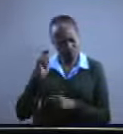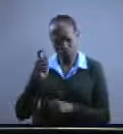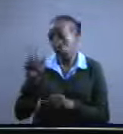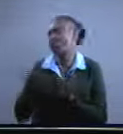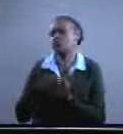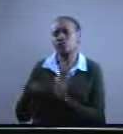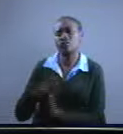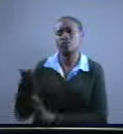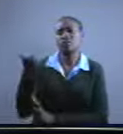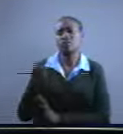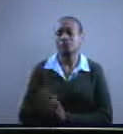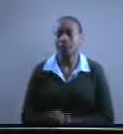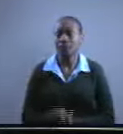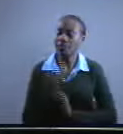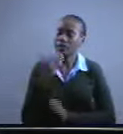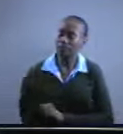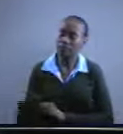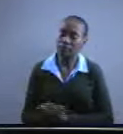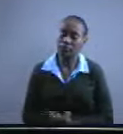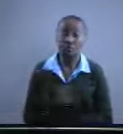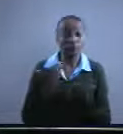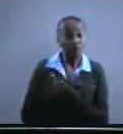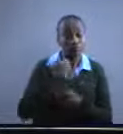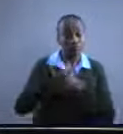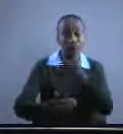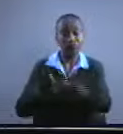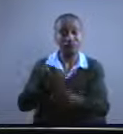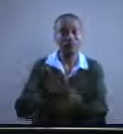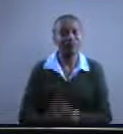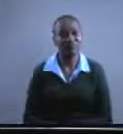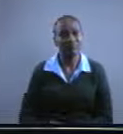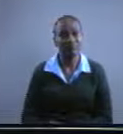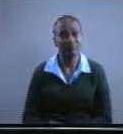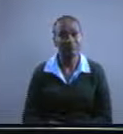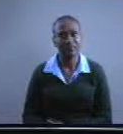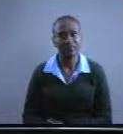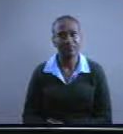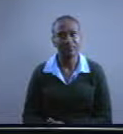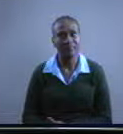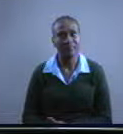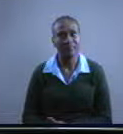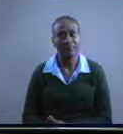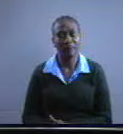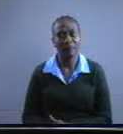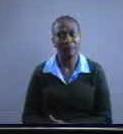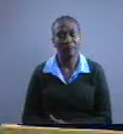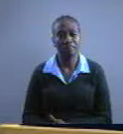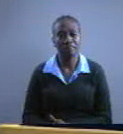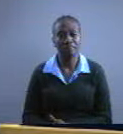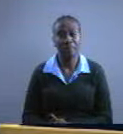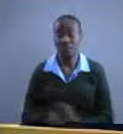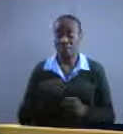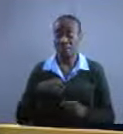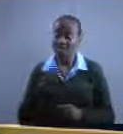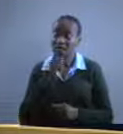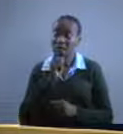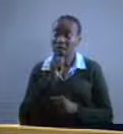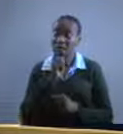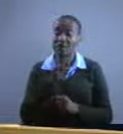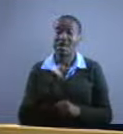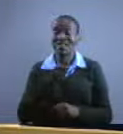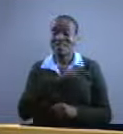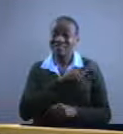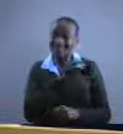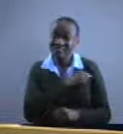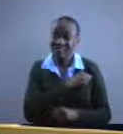We proceed. Thank you. Take your seat, Honourable Minister. We are not talking about KwaZulu-Natal, we are talking about the